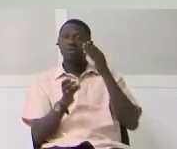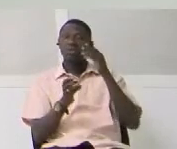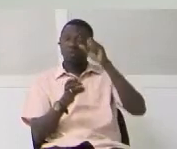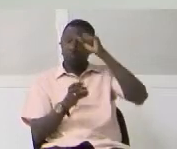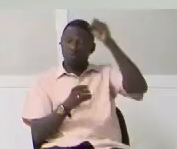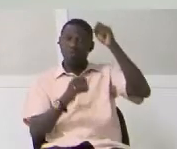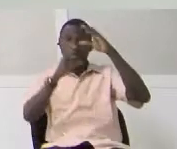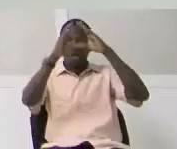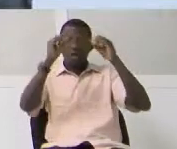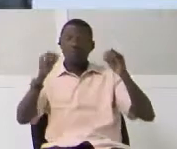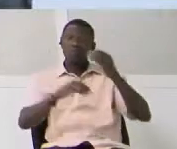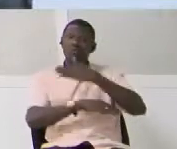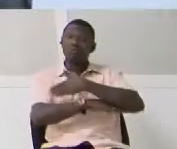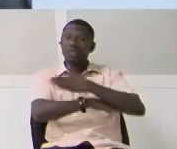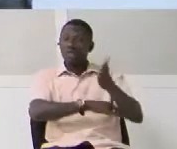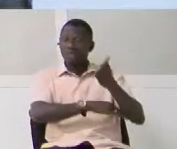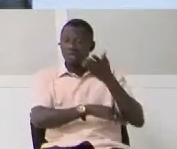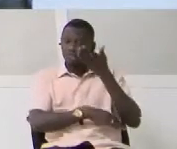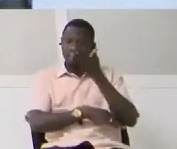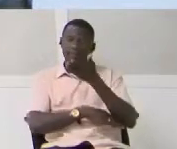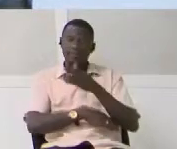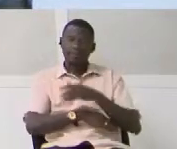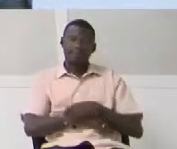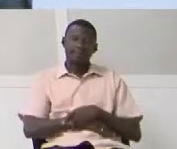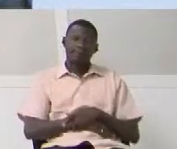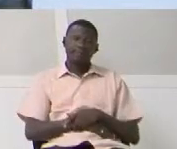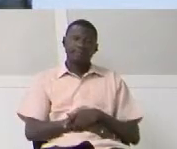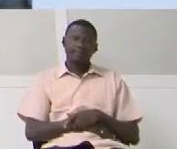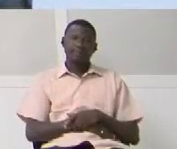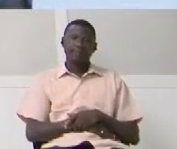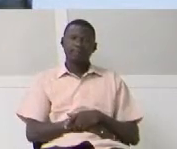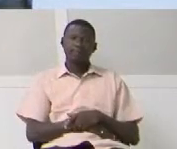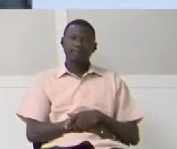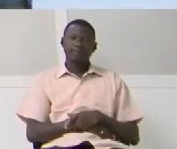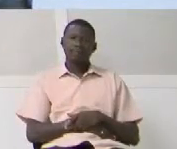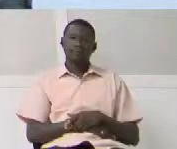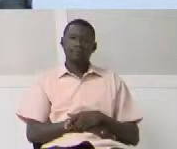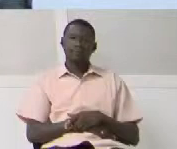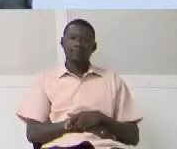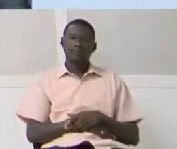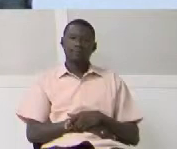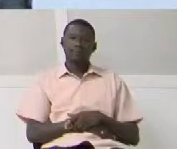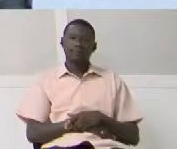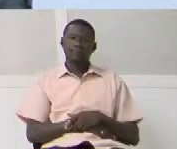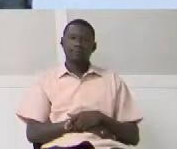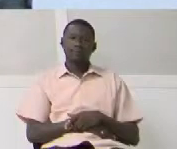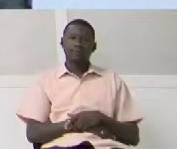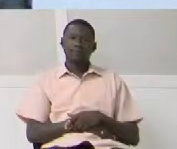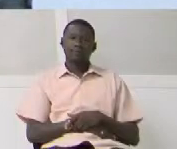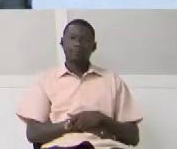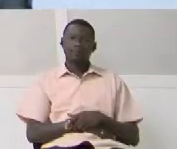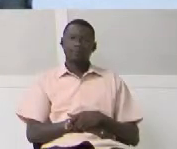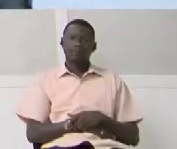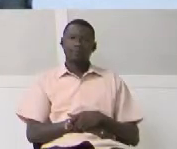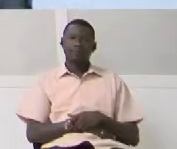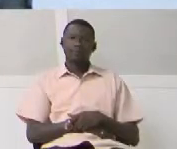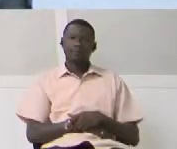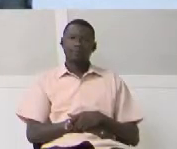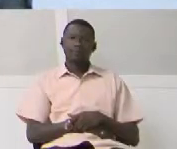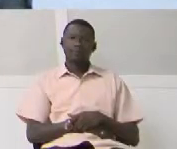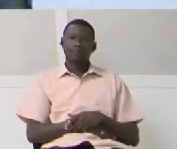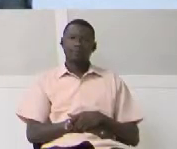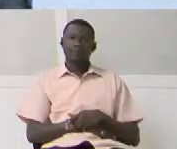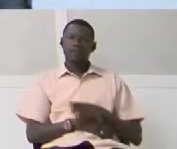gate ke bi ma ñew ci bunta bi I think mom lay faalé ko number biñ ma callé won I think mom la return call